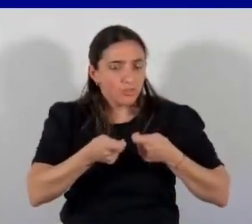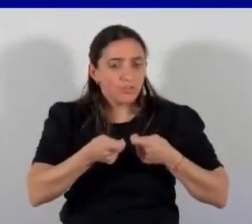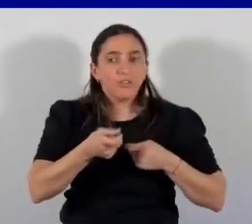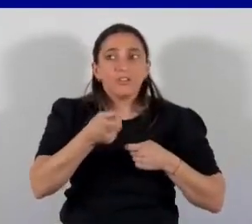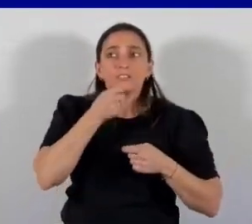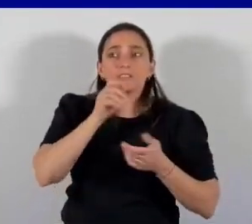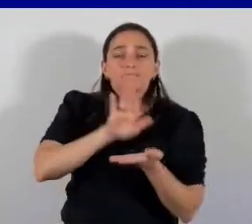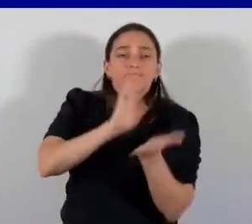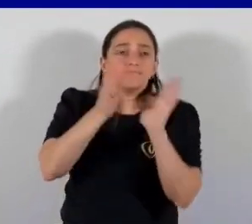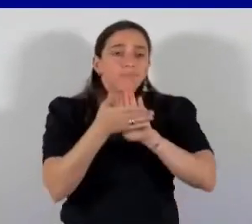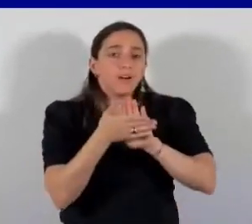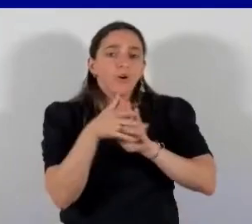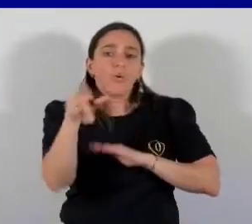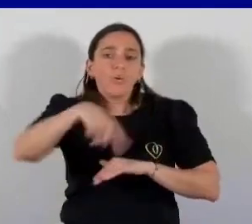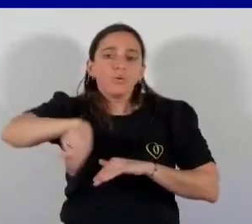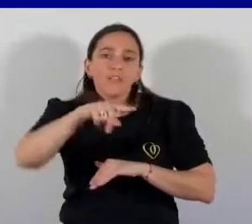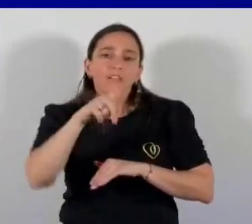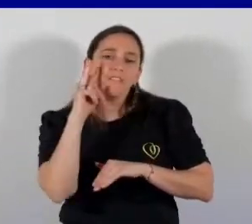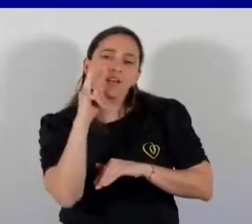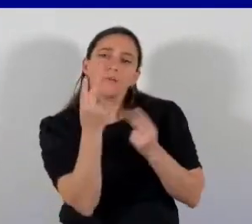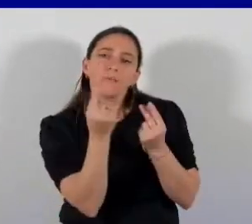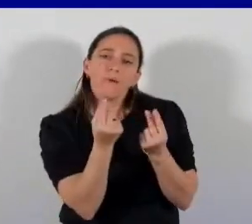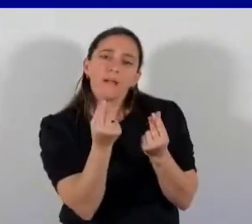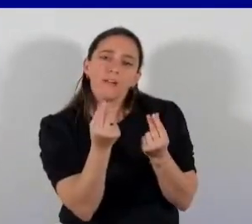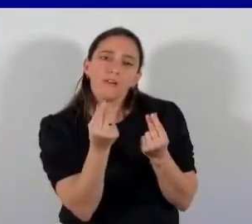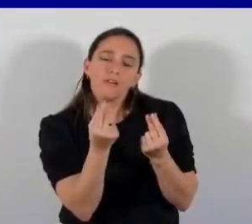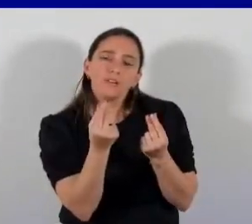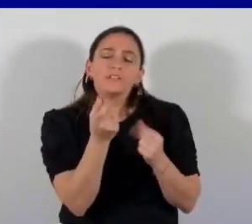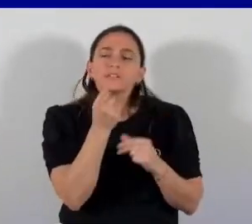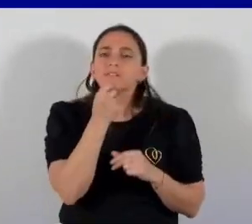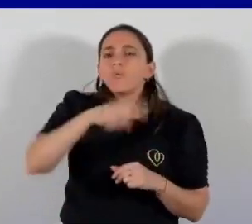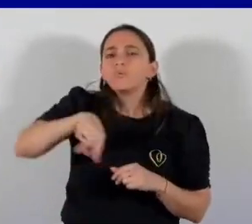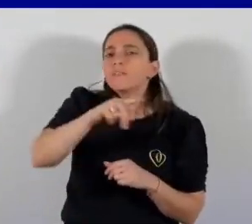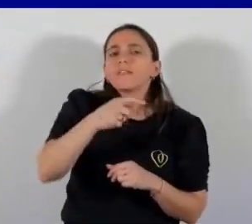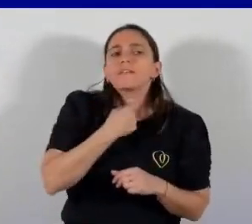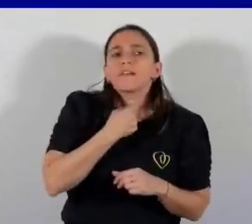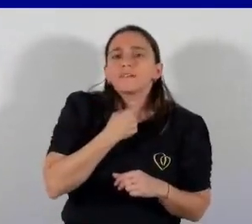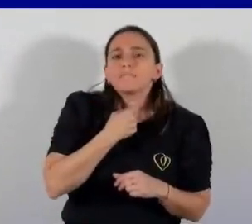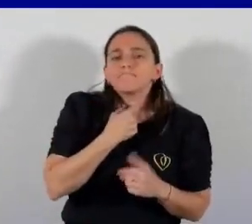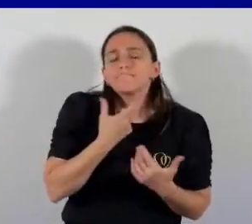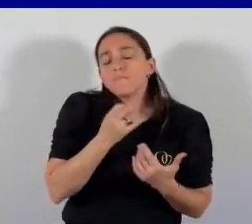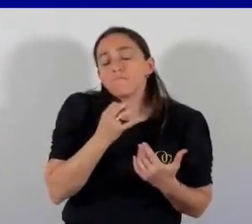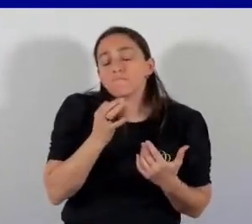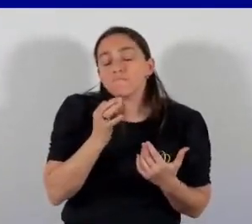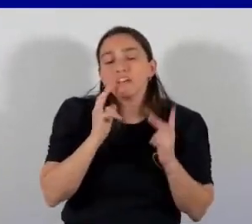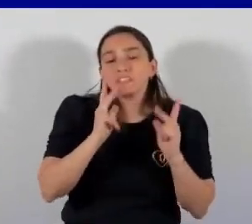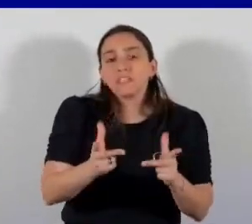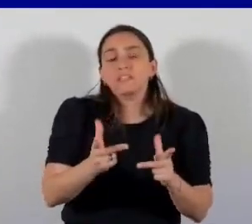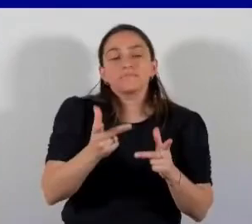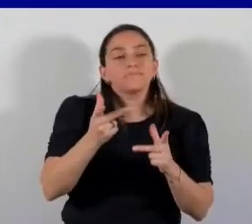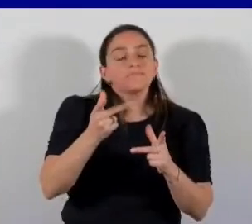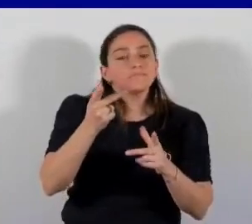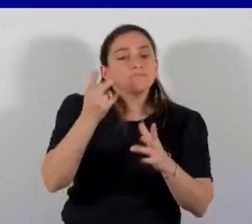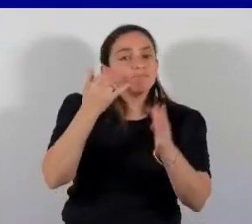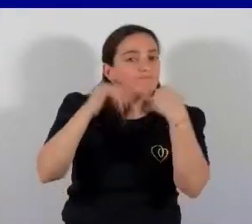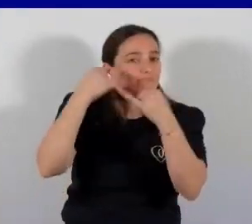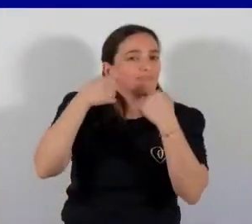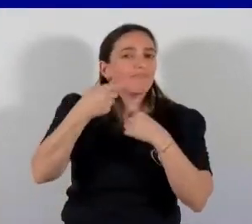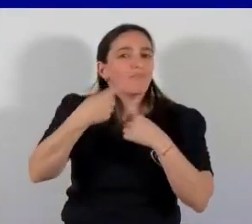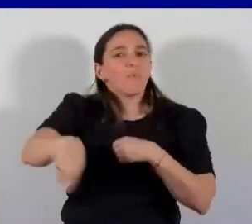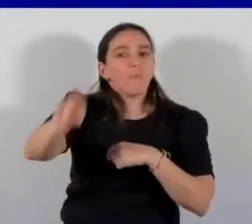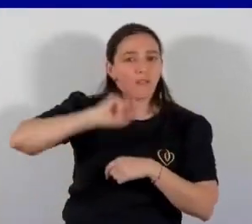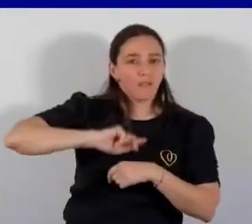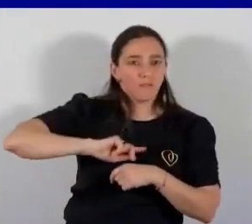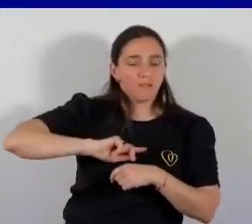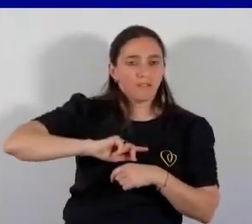financial accretion of the business, el valor which is the opposite of how you determine the value, o determinar la tasa interna. or if you want,